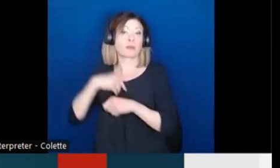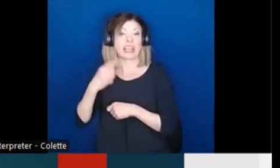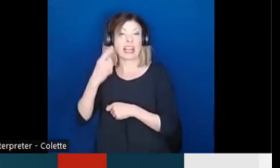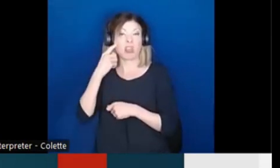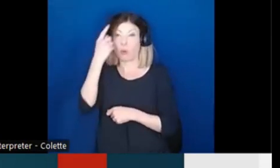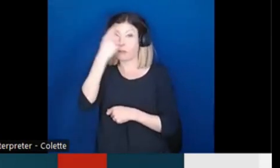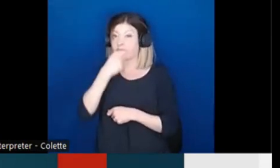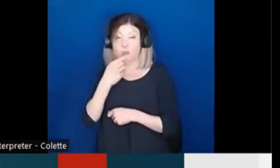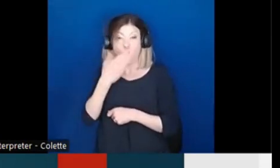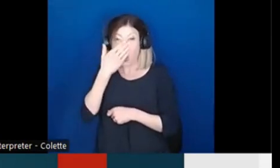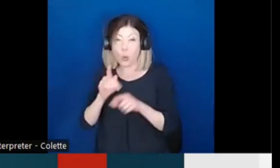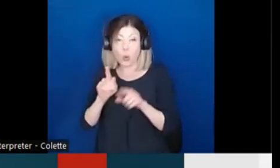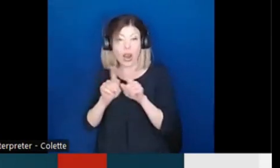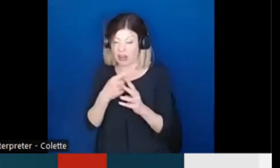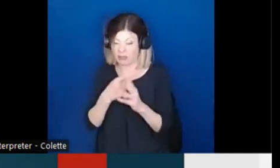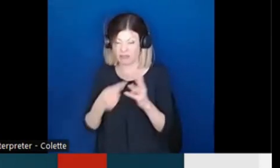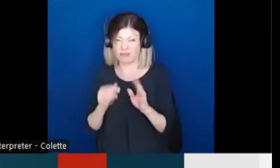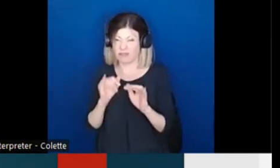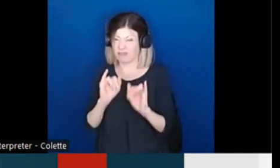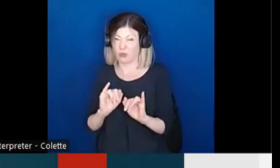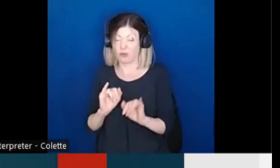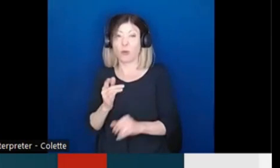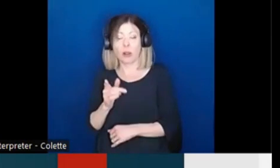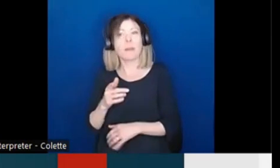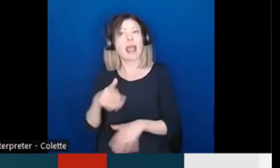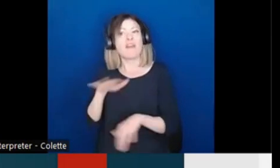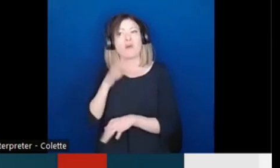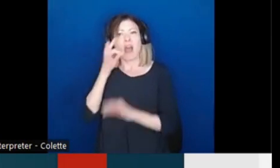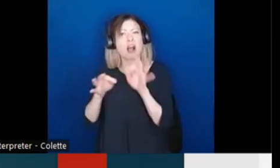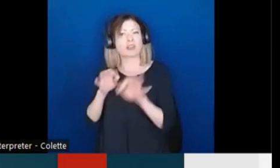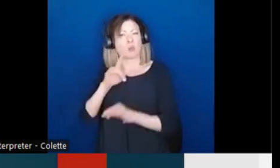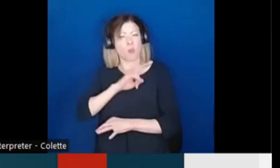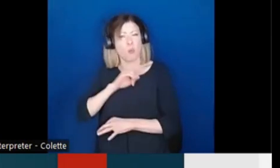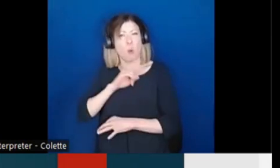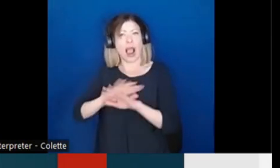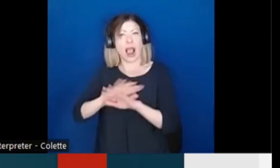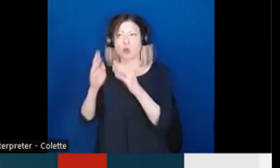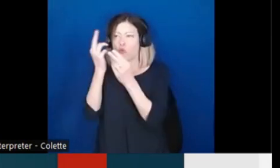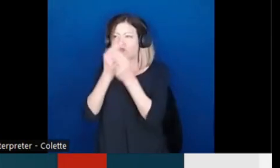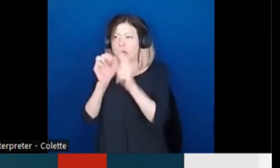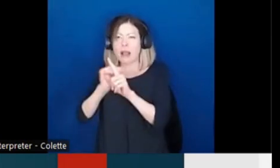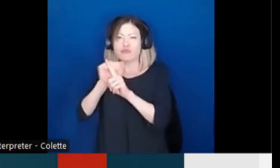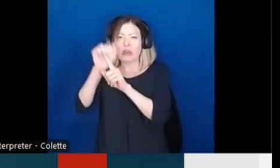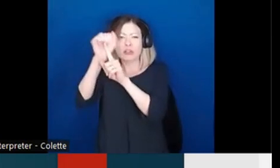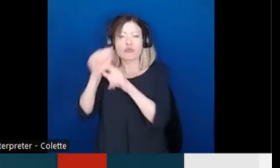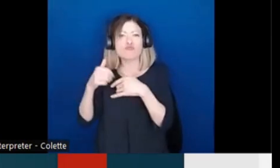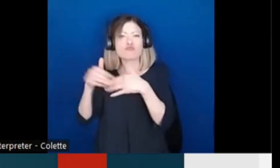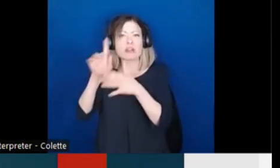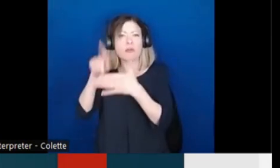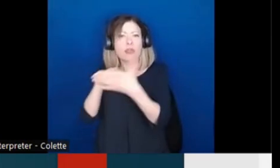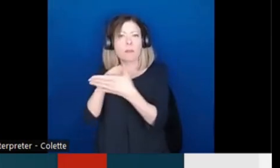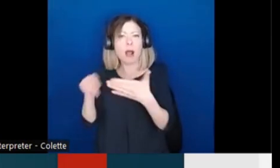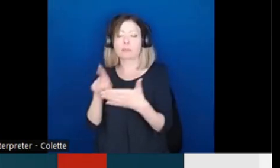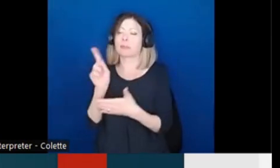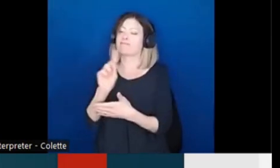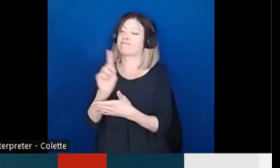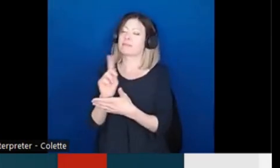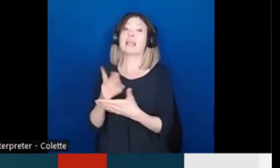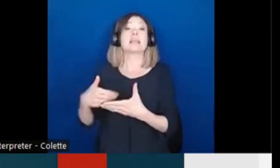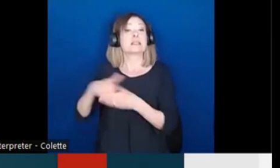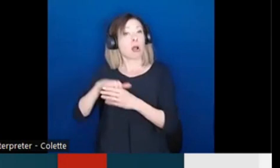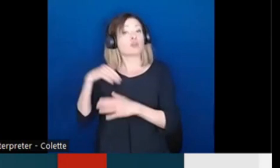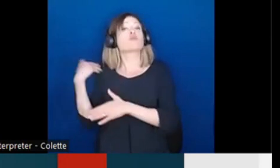the picture so you can't see the fold marks? But it's part of the history. It's part of the story of the picture. It's part of kind of what